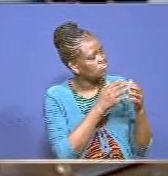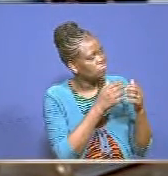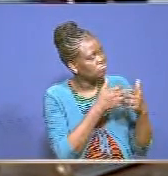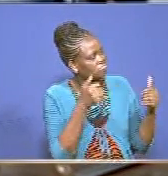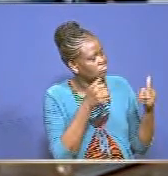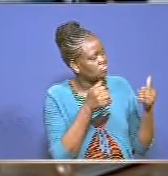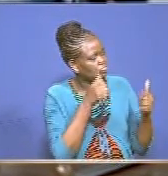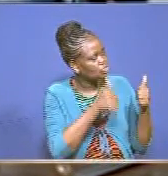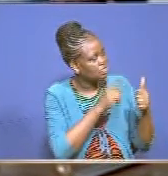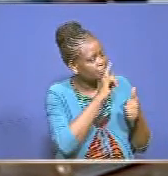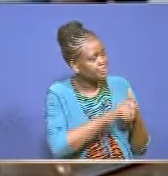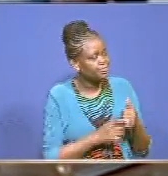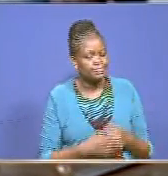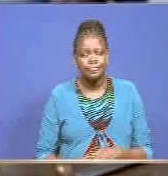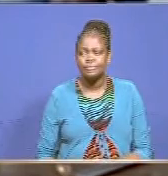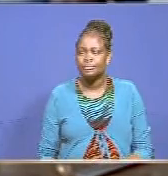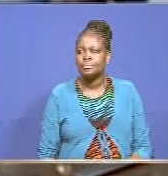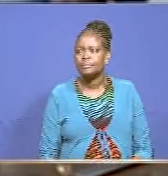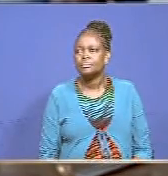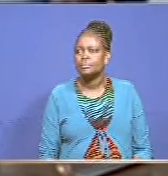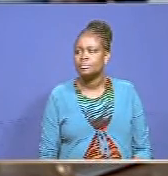one has actually come up and